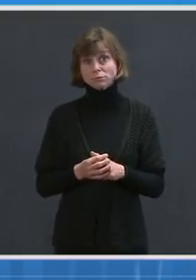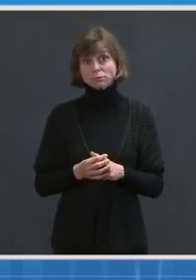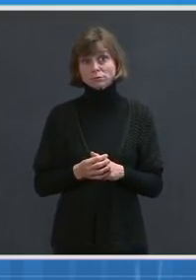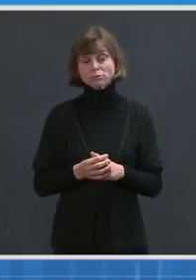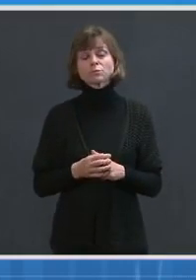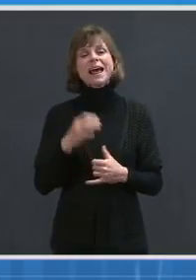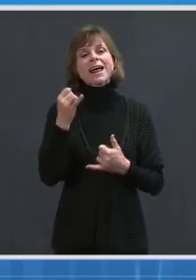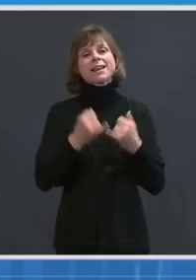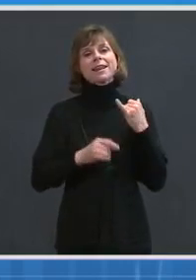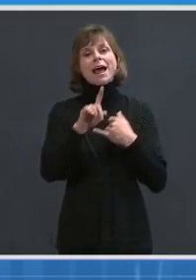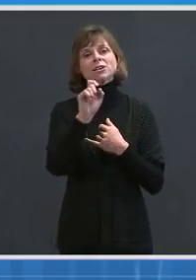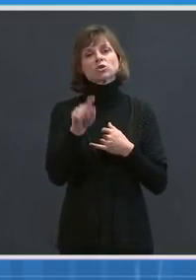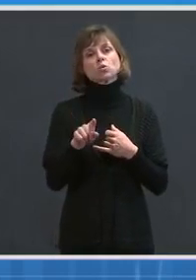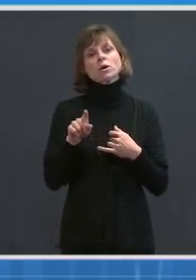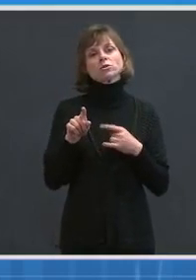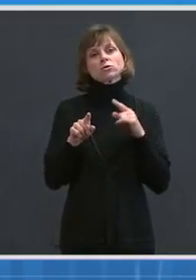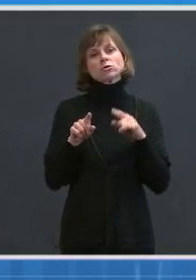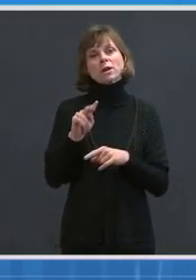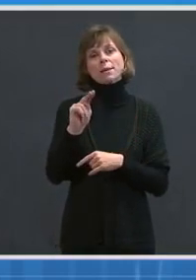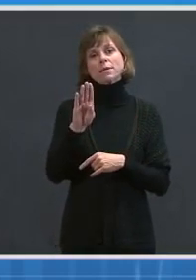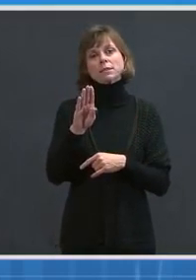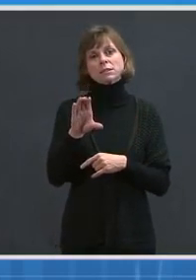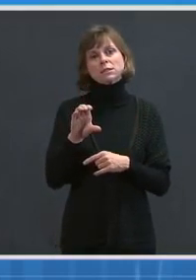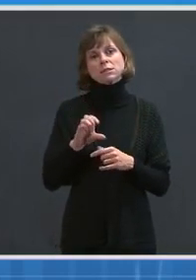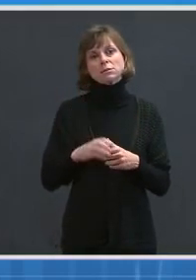Last question, we'll go to Kristen Welker at NBC.